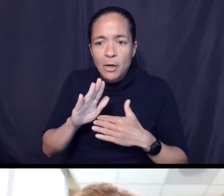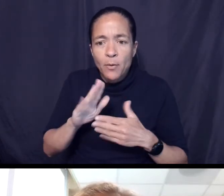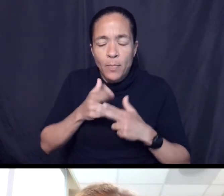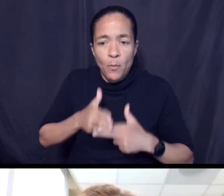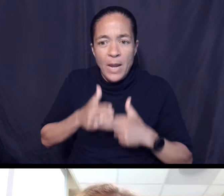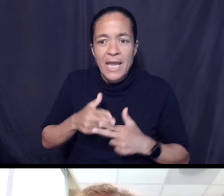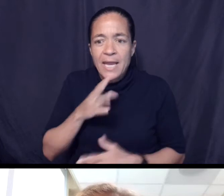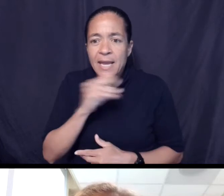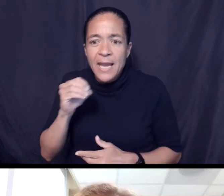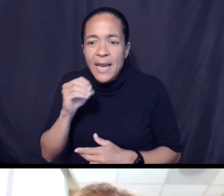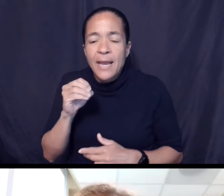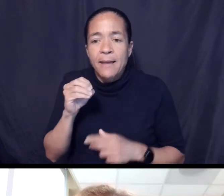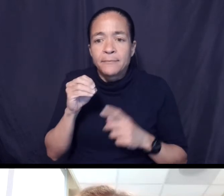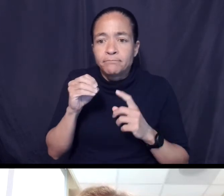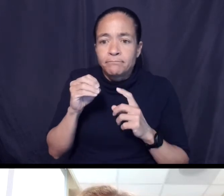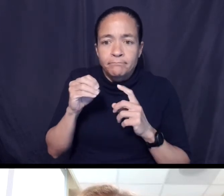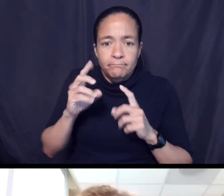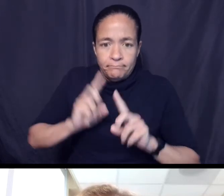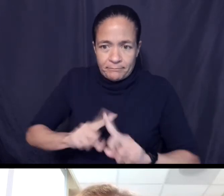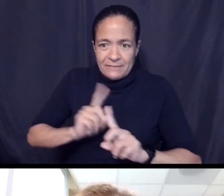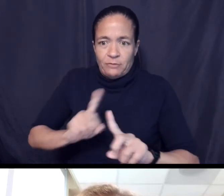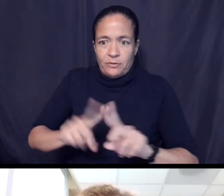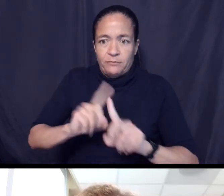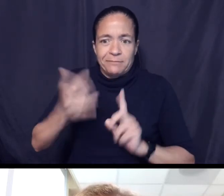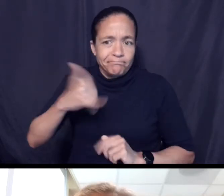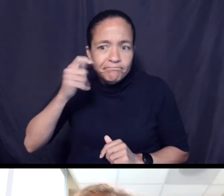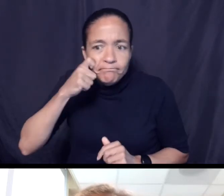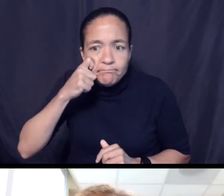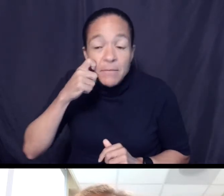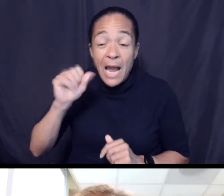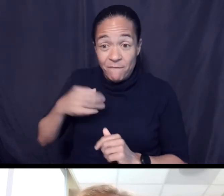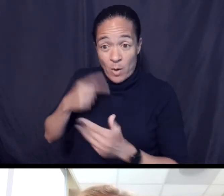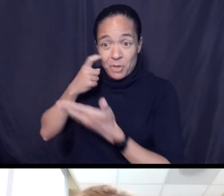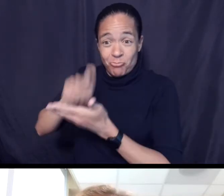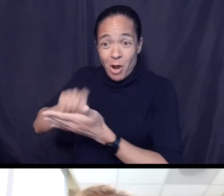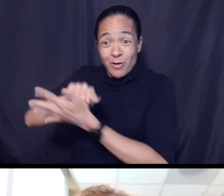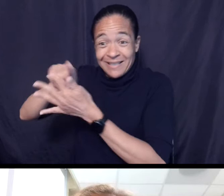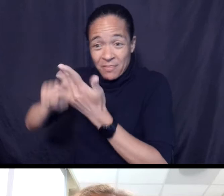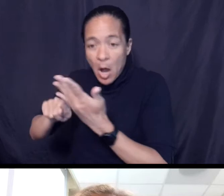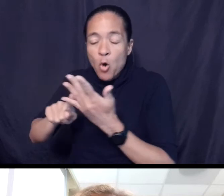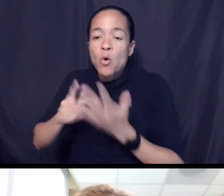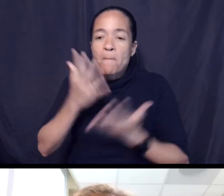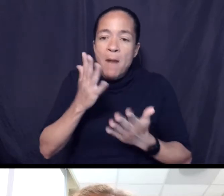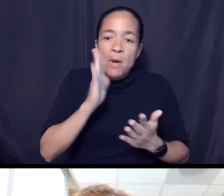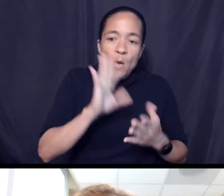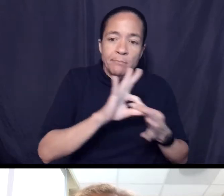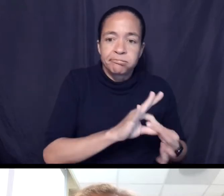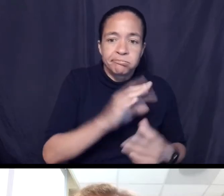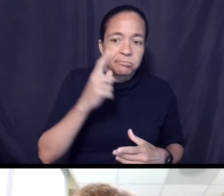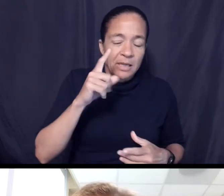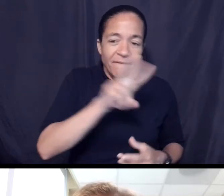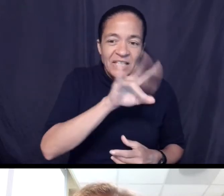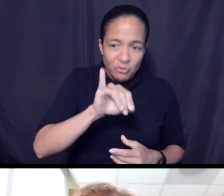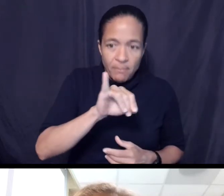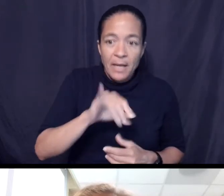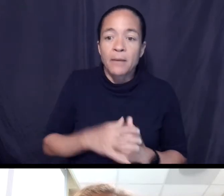that the eye findings, typically these children are going to have other manifestations of CMV. Visual impairment is